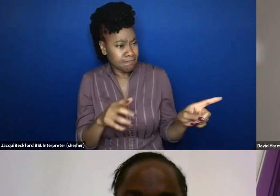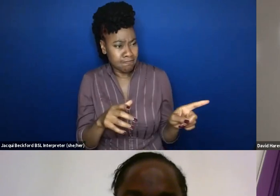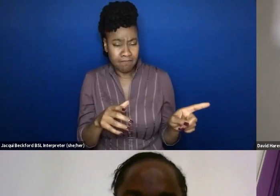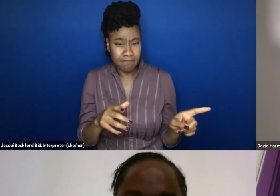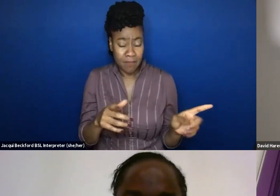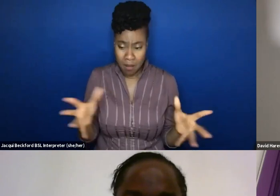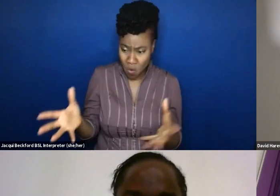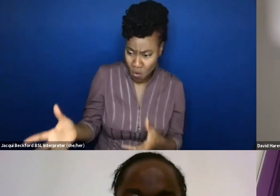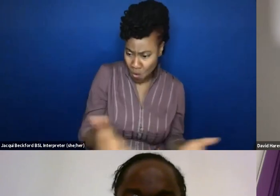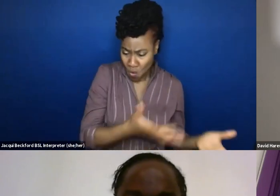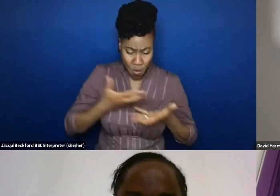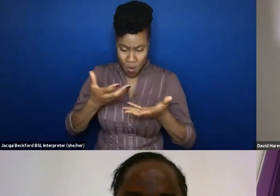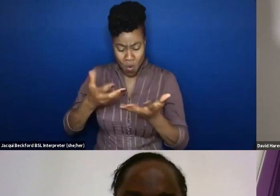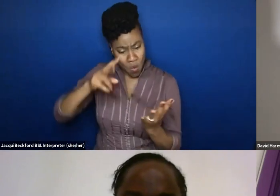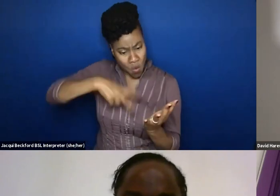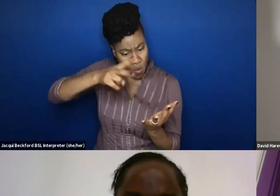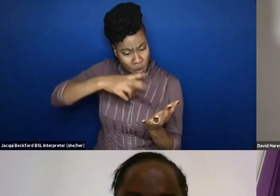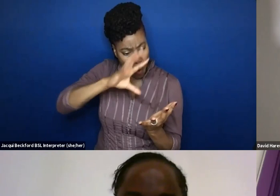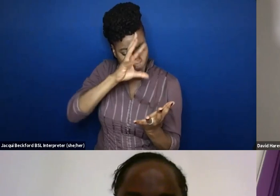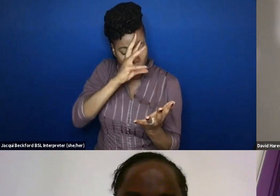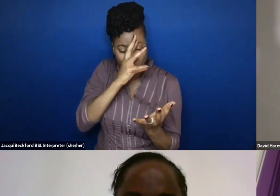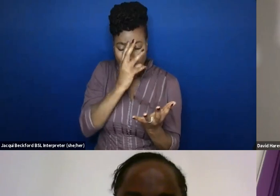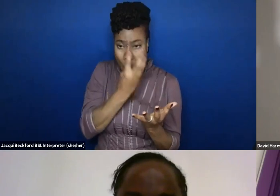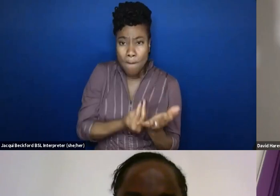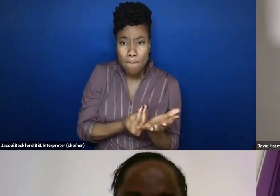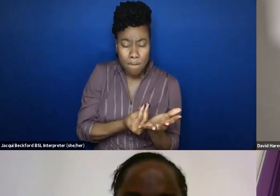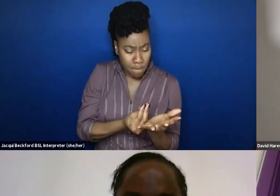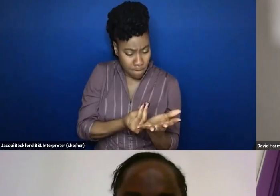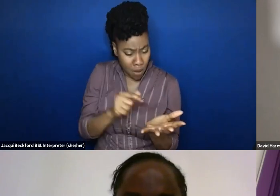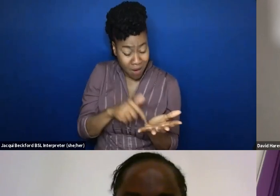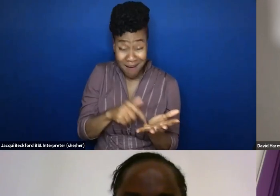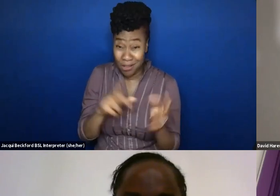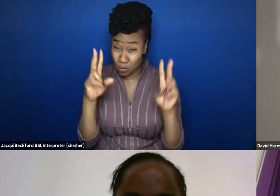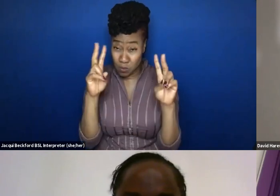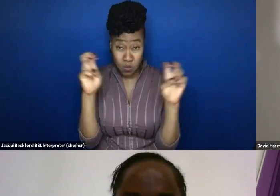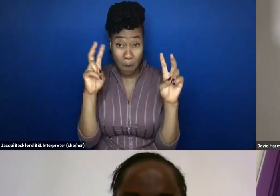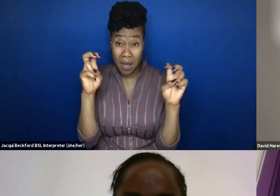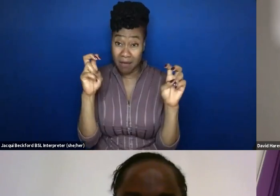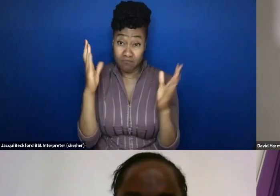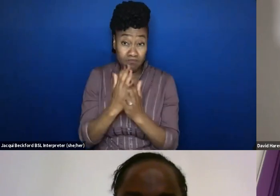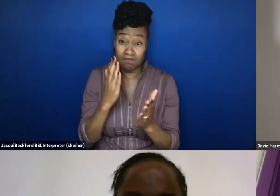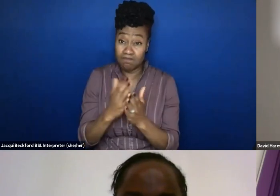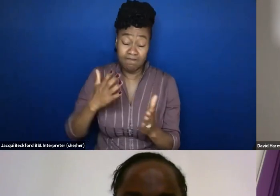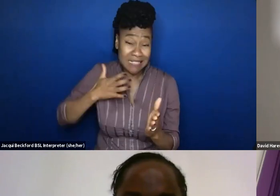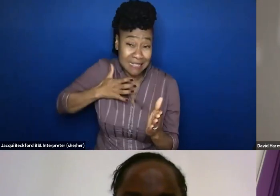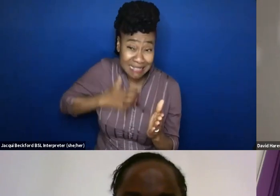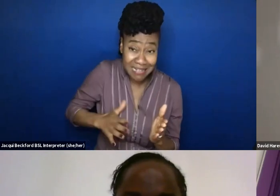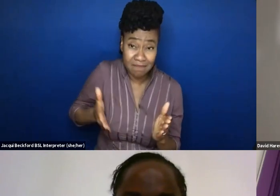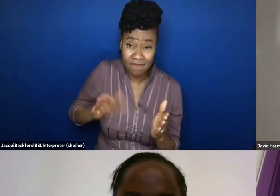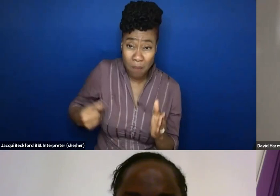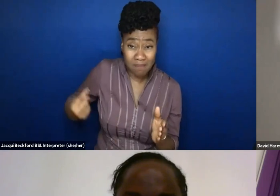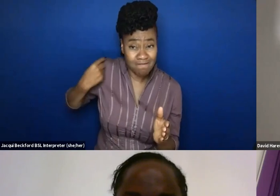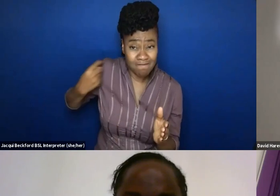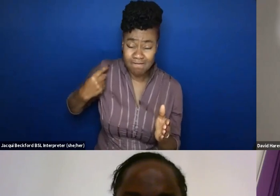throwing a grenade into a subject which really has needed